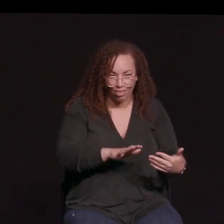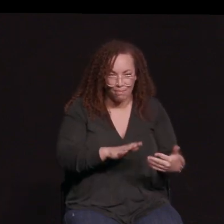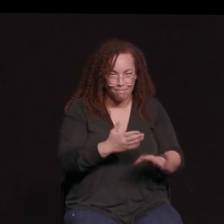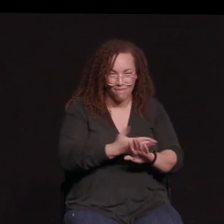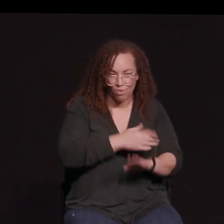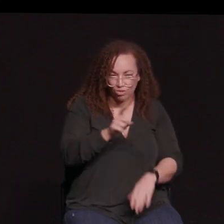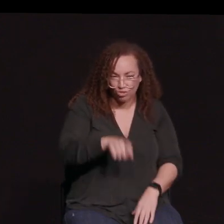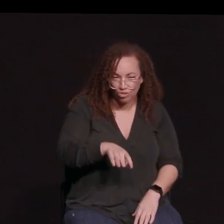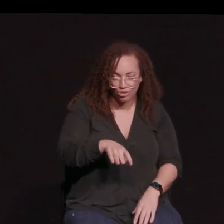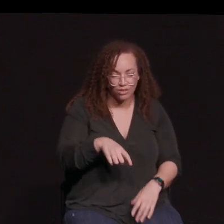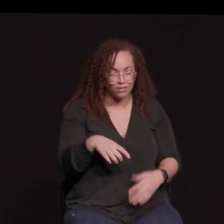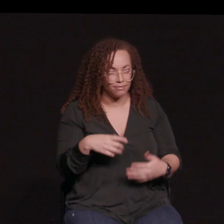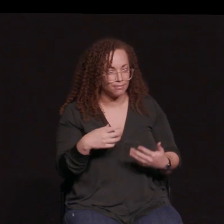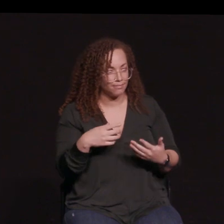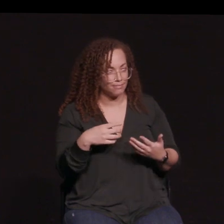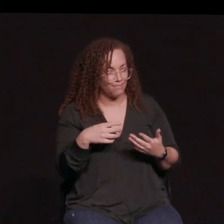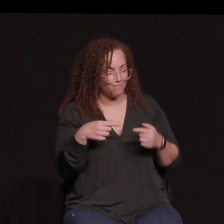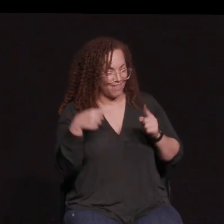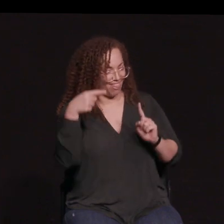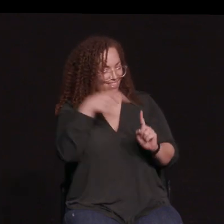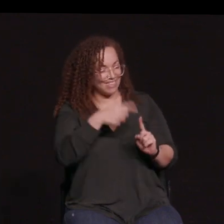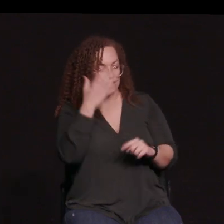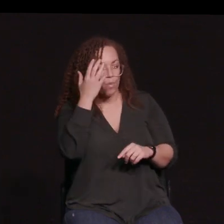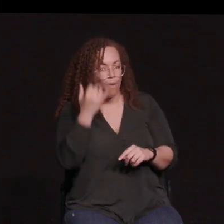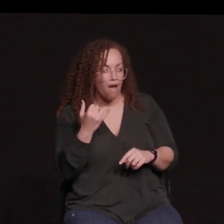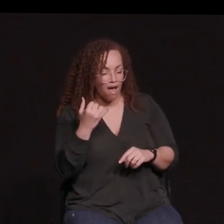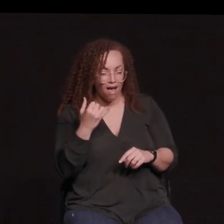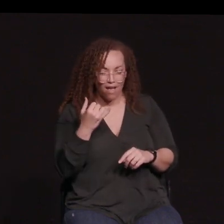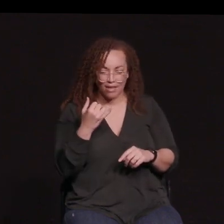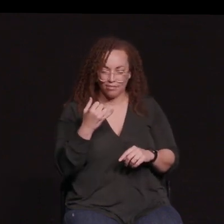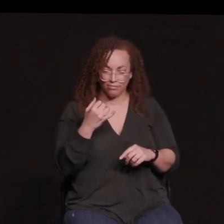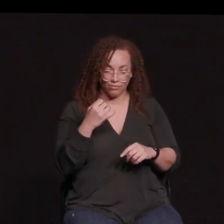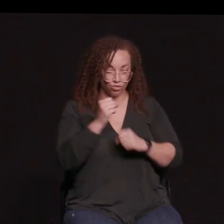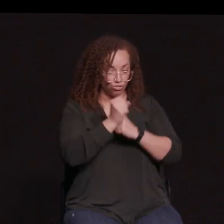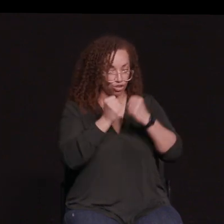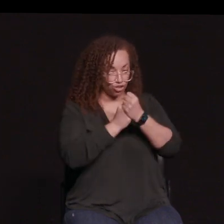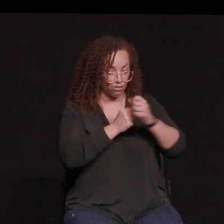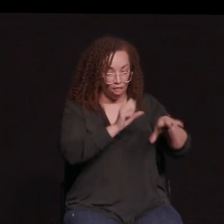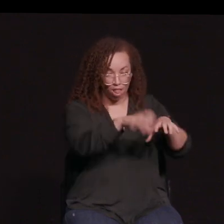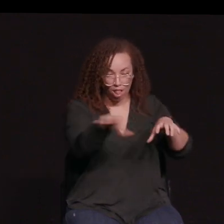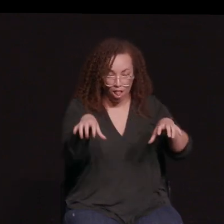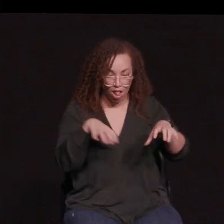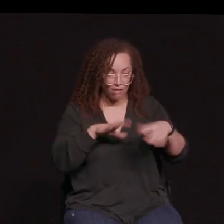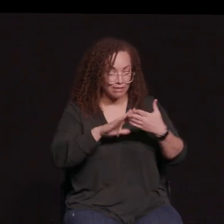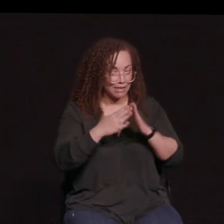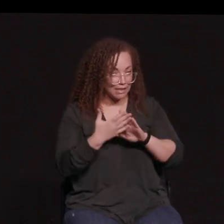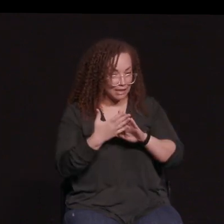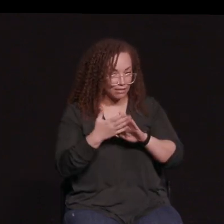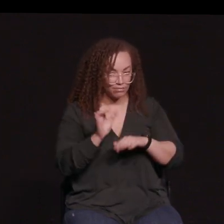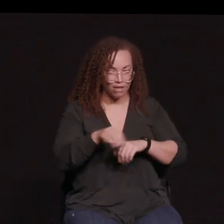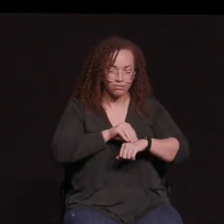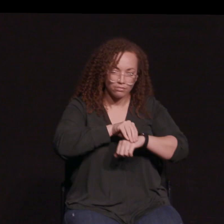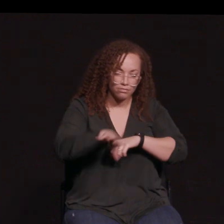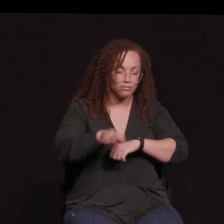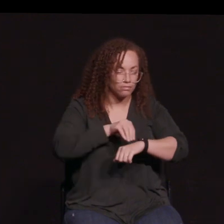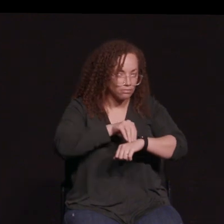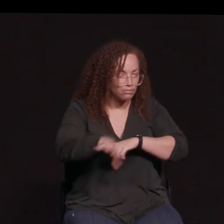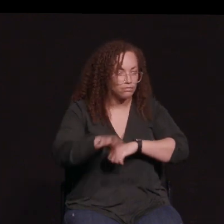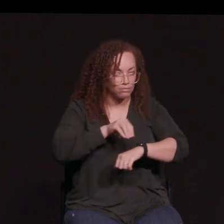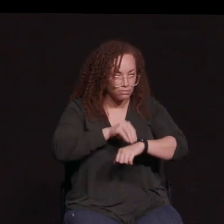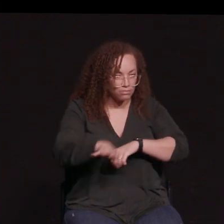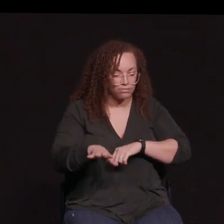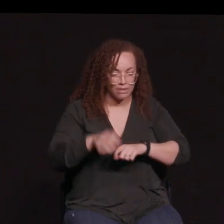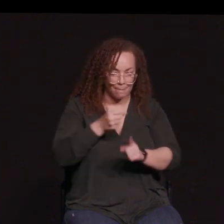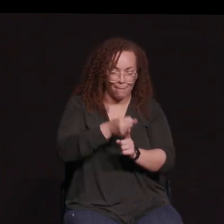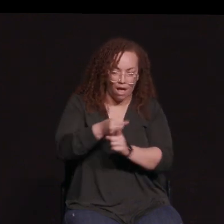why infrastructure persists as an object of Black political attention and activity across time. Thus,